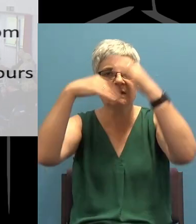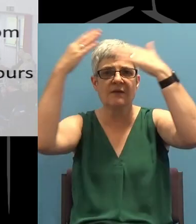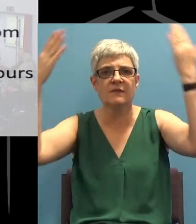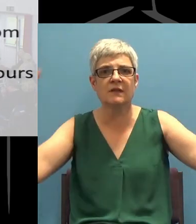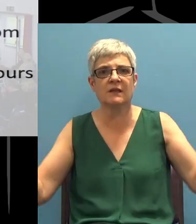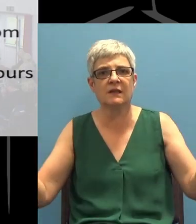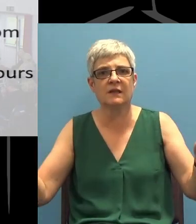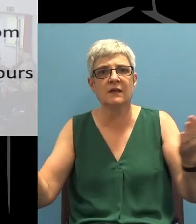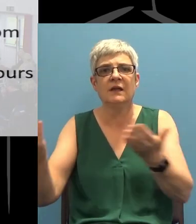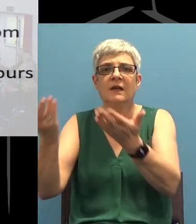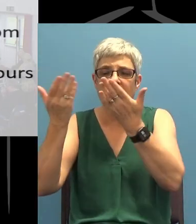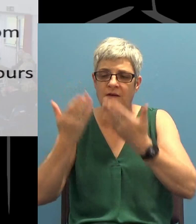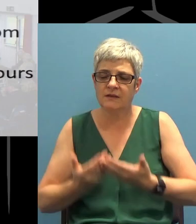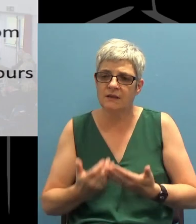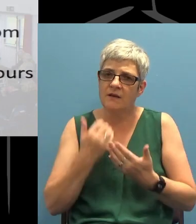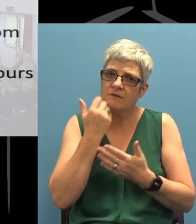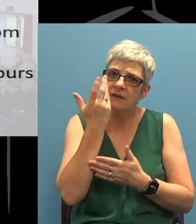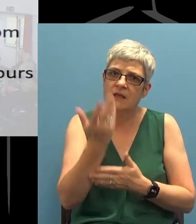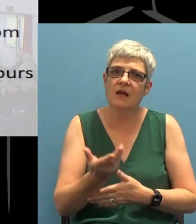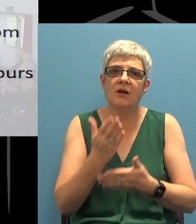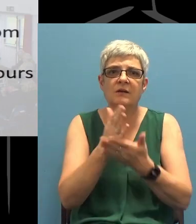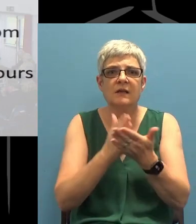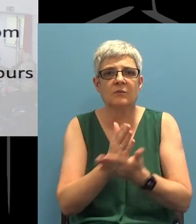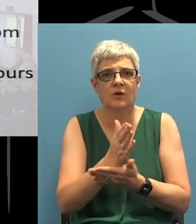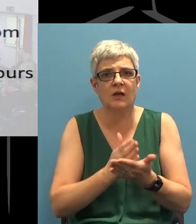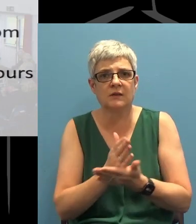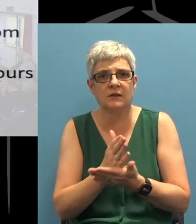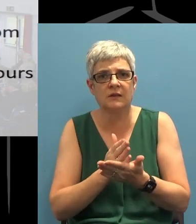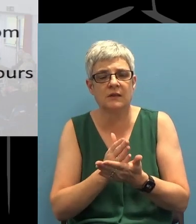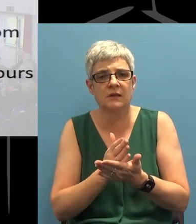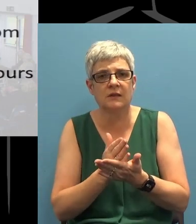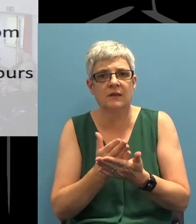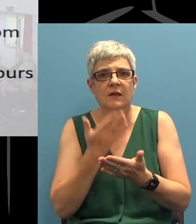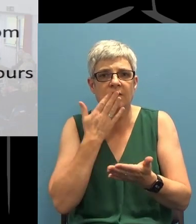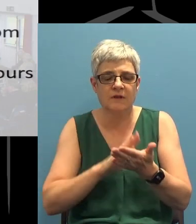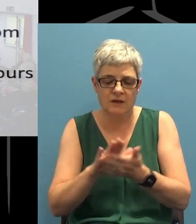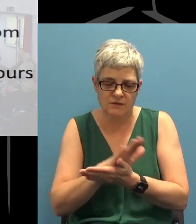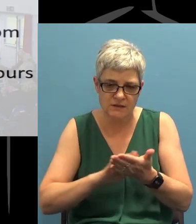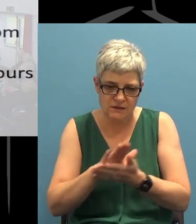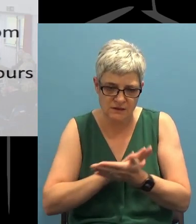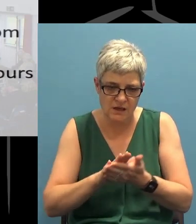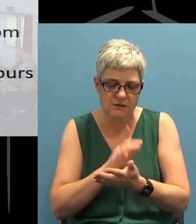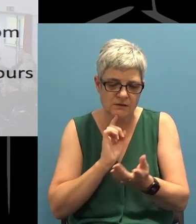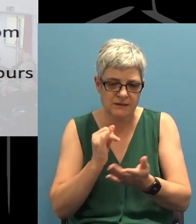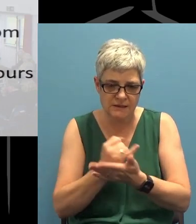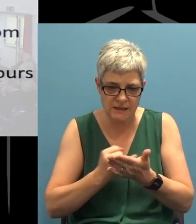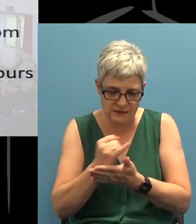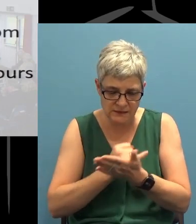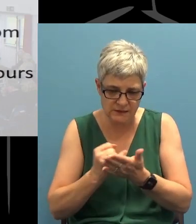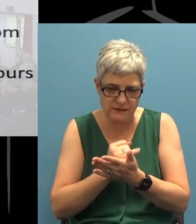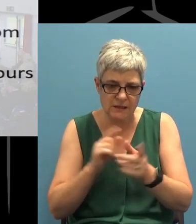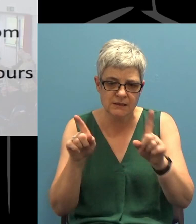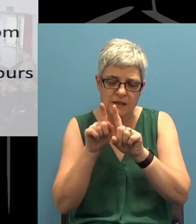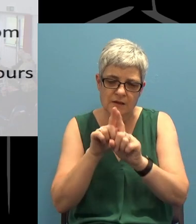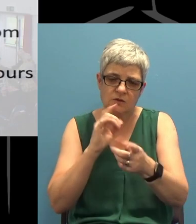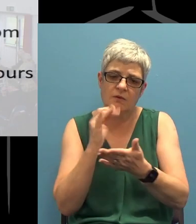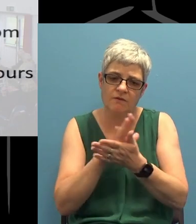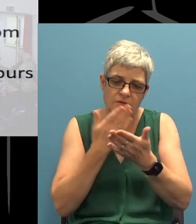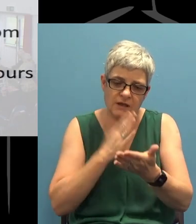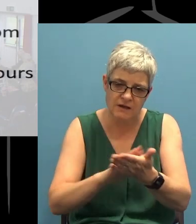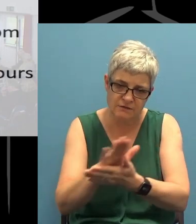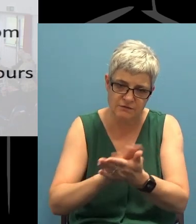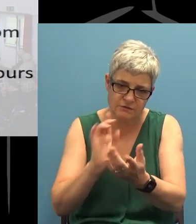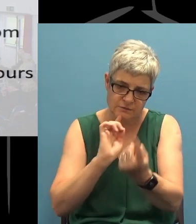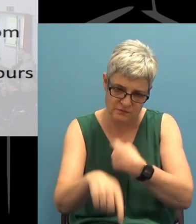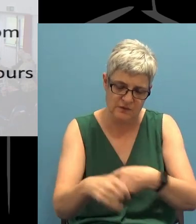is in heaven. Give us today our daily bread. Forgive us our sins as we forgive those